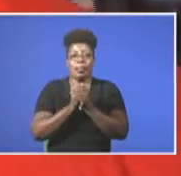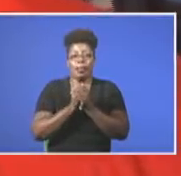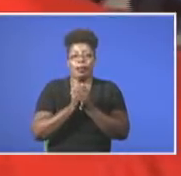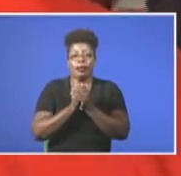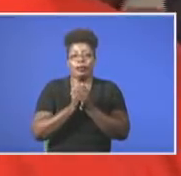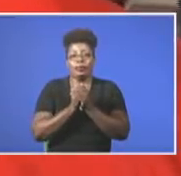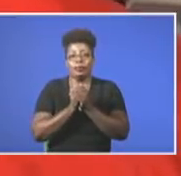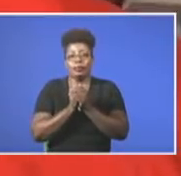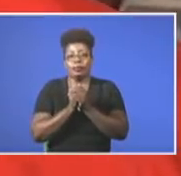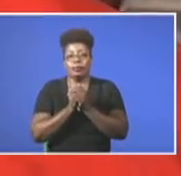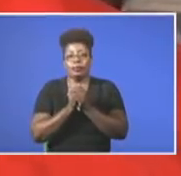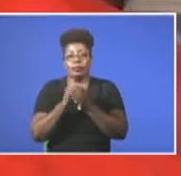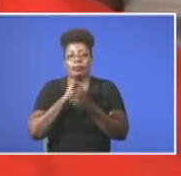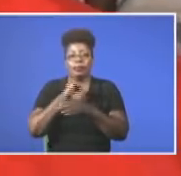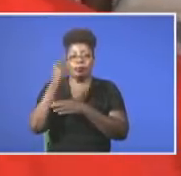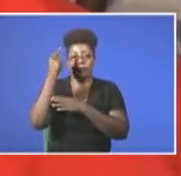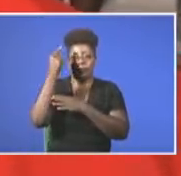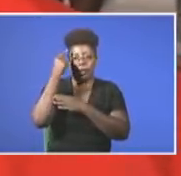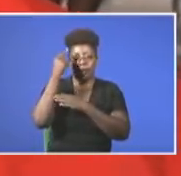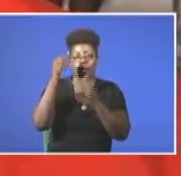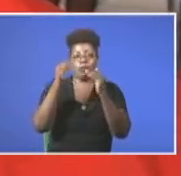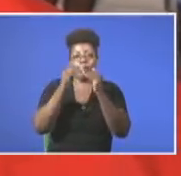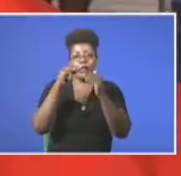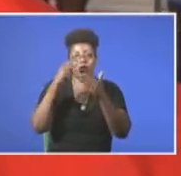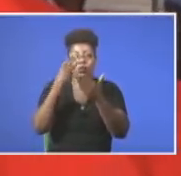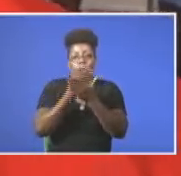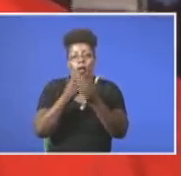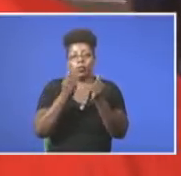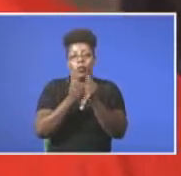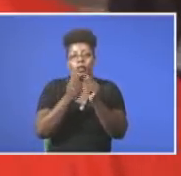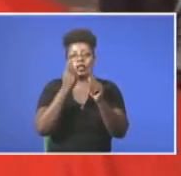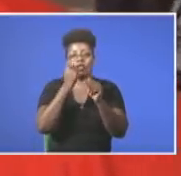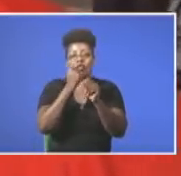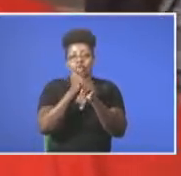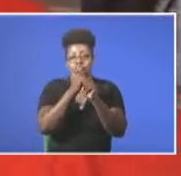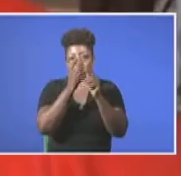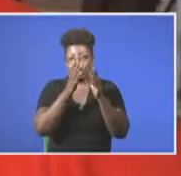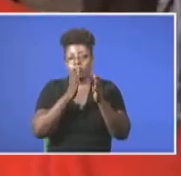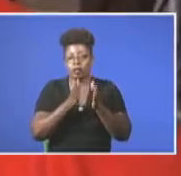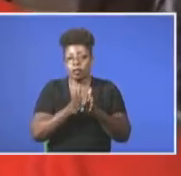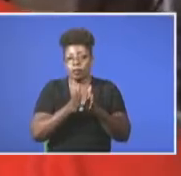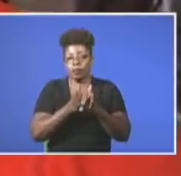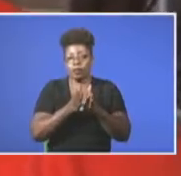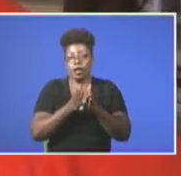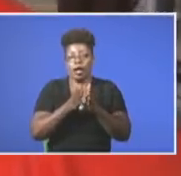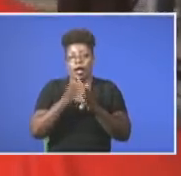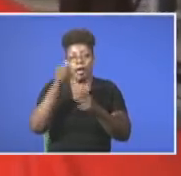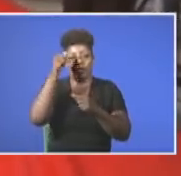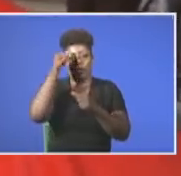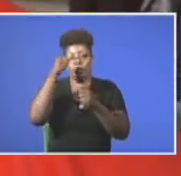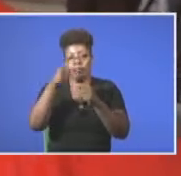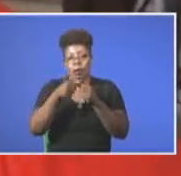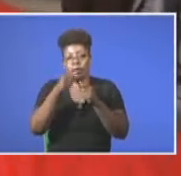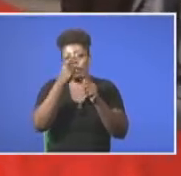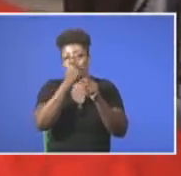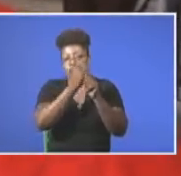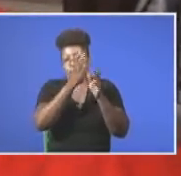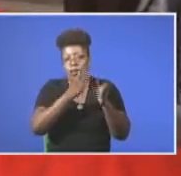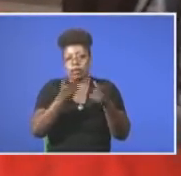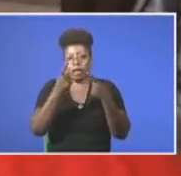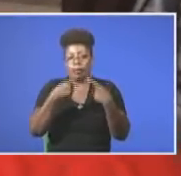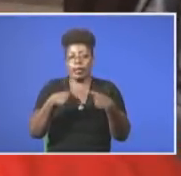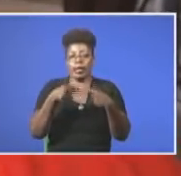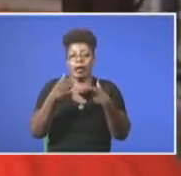Okay, I think we match up well with the Truckers. I do remember, though, the Truckers actually coming